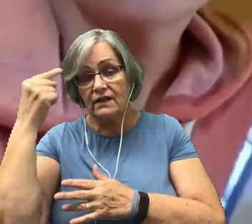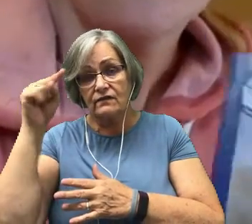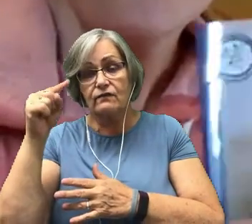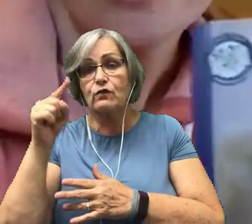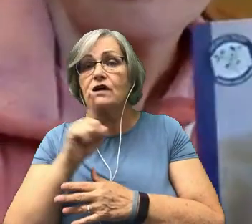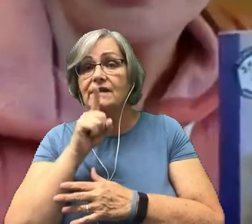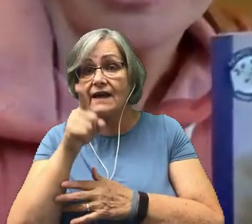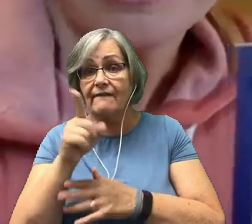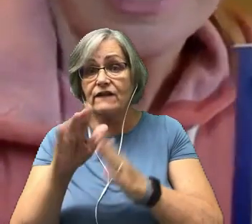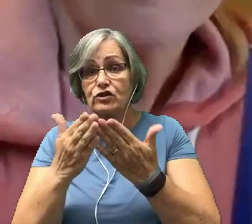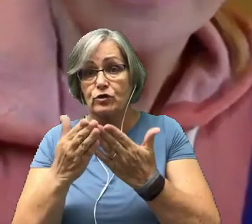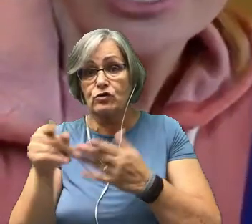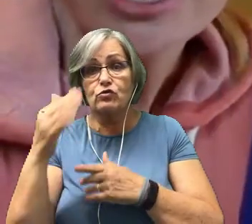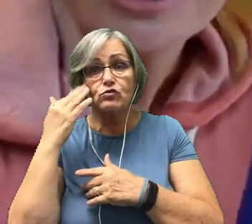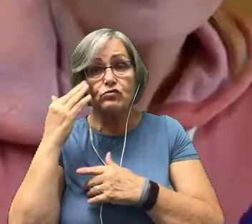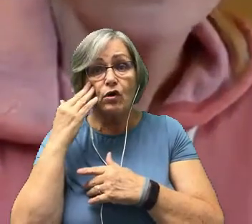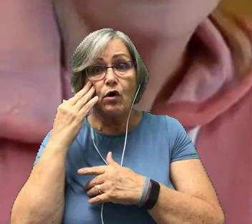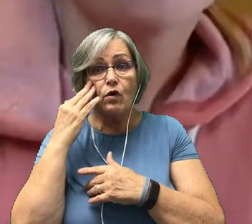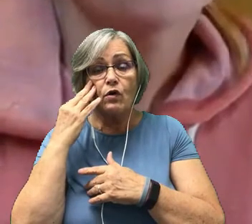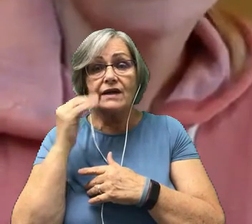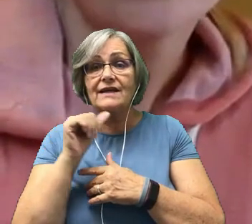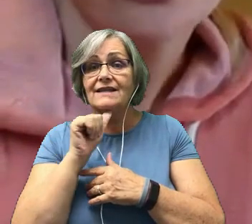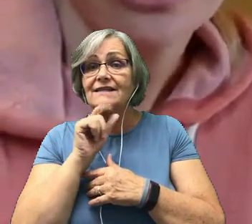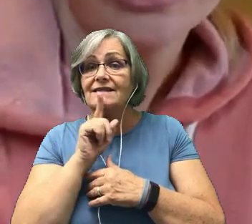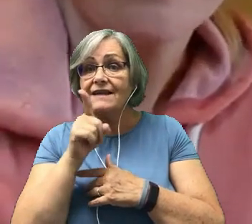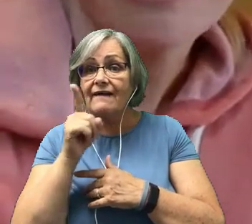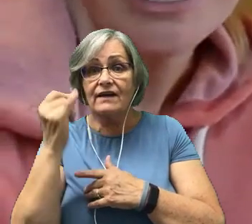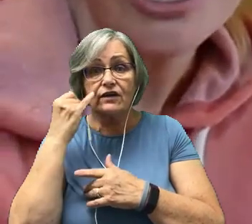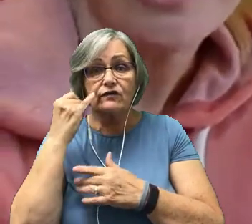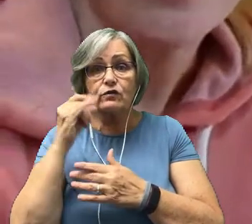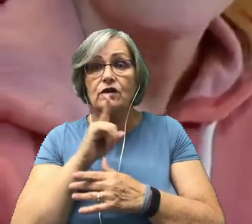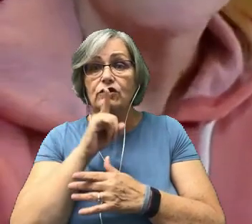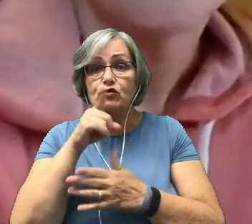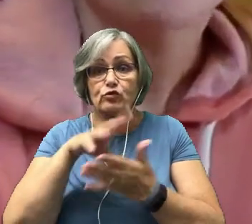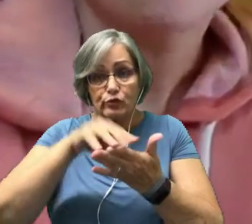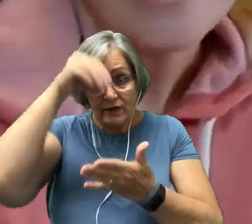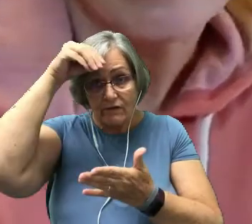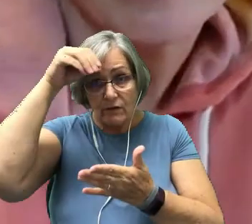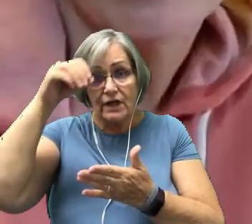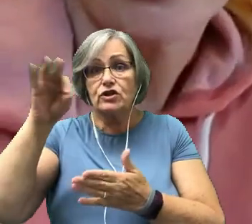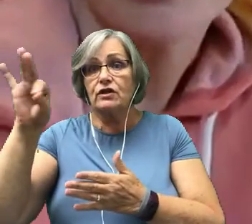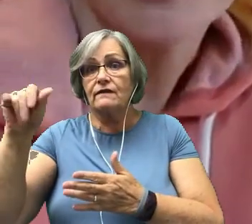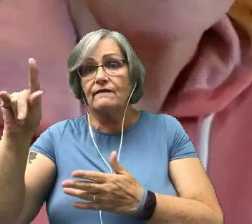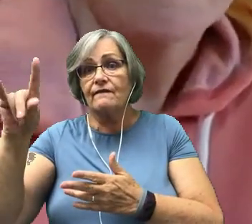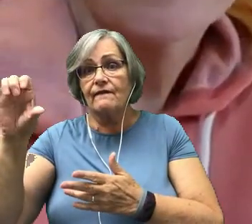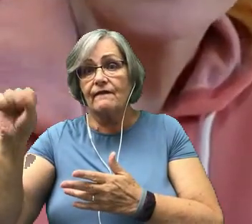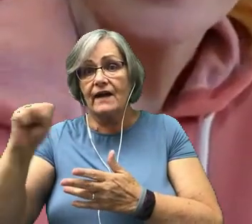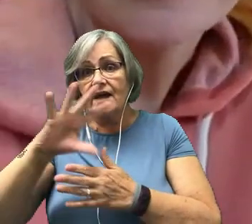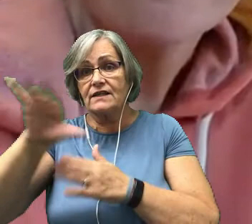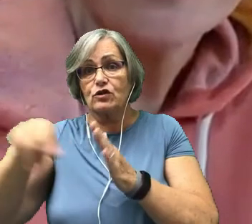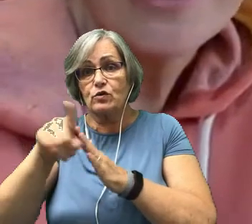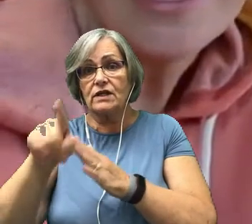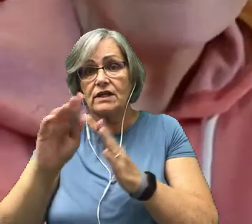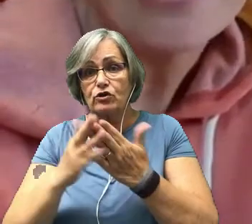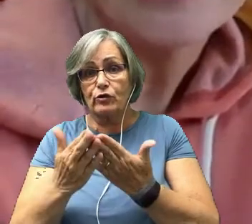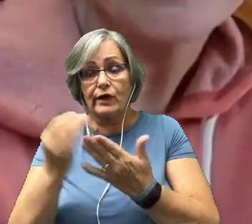you'll know that a book is nonfiction if you are learning true information or facts in your book. So if